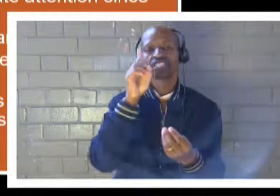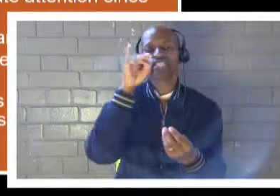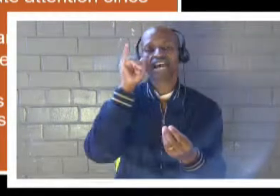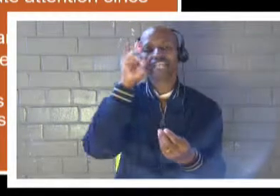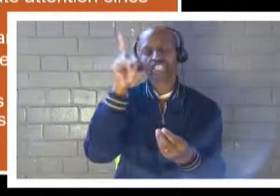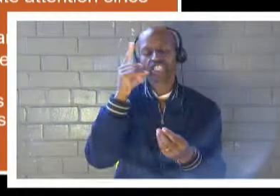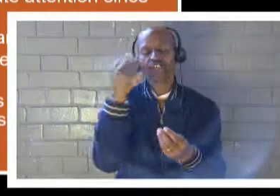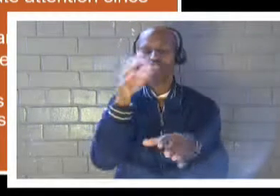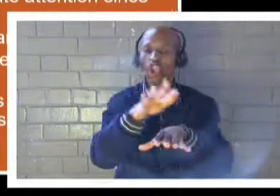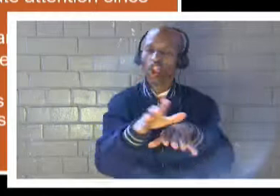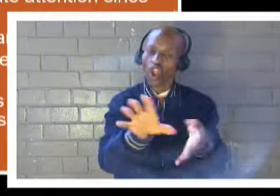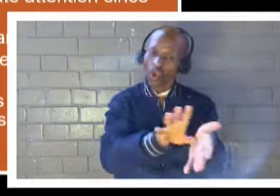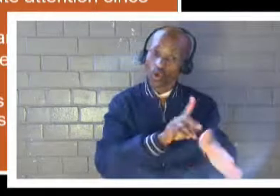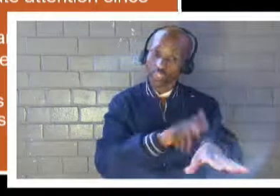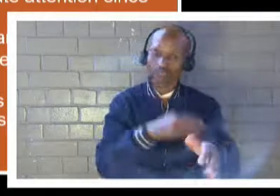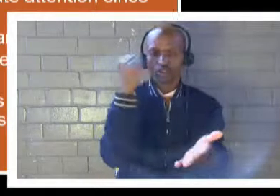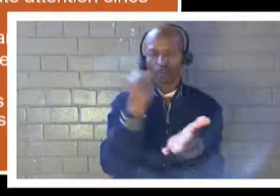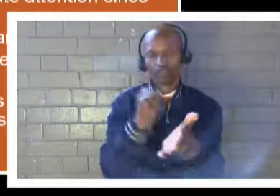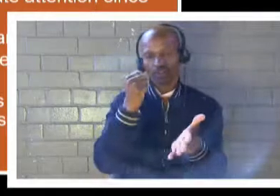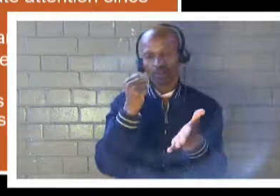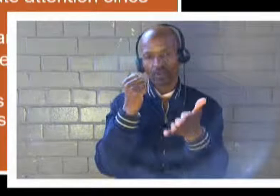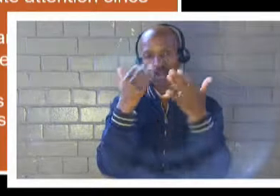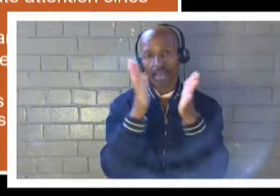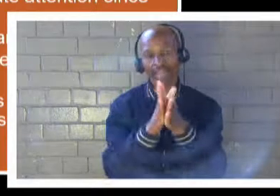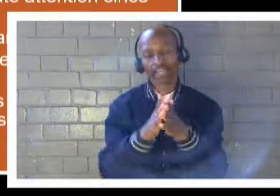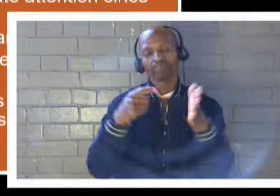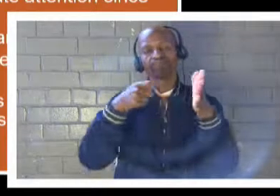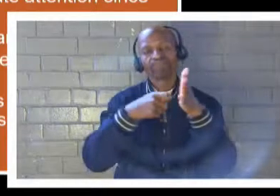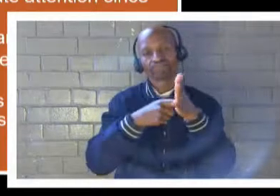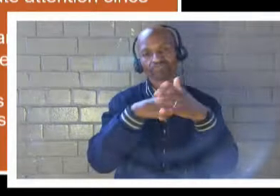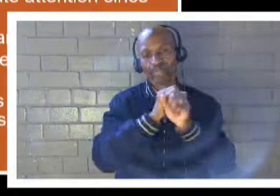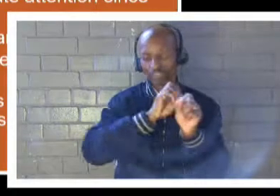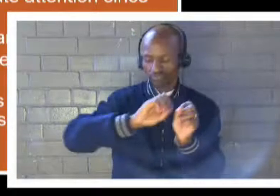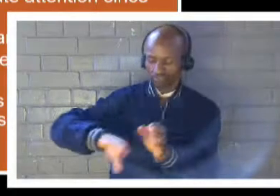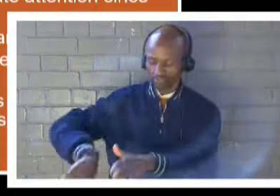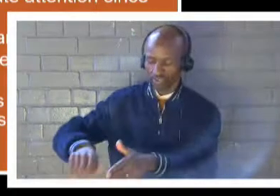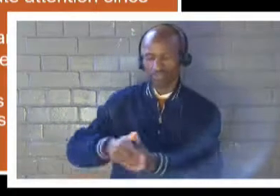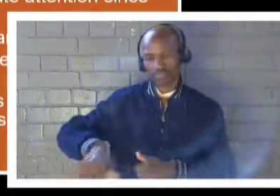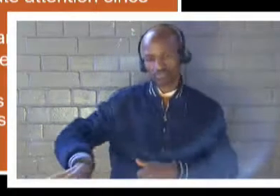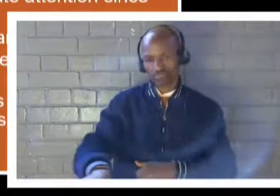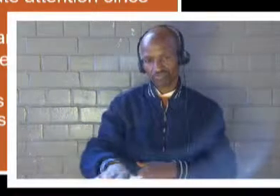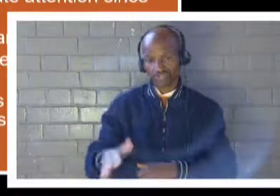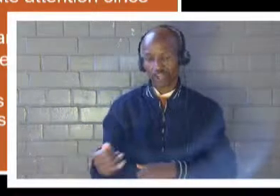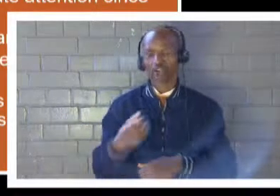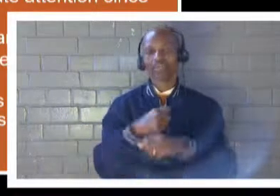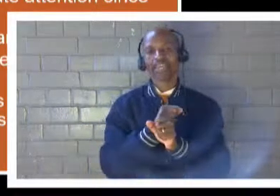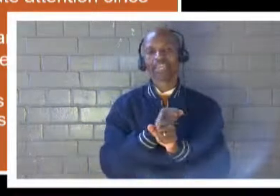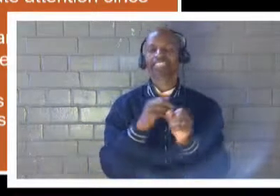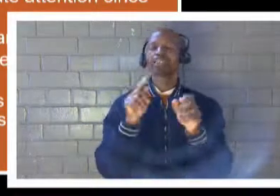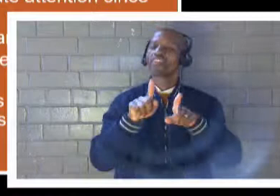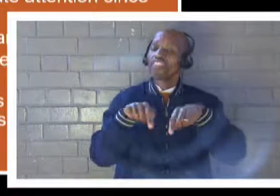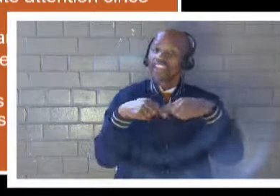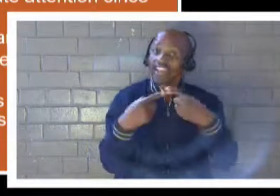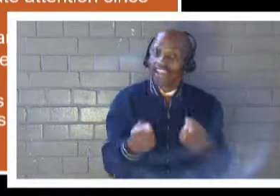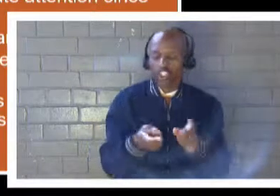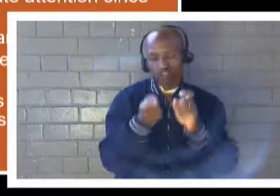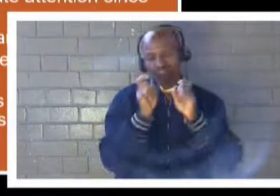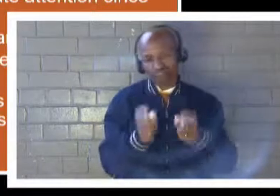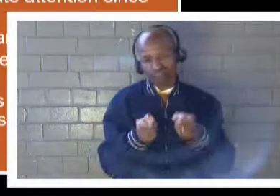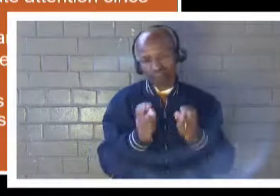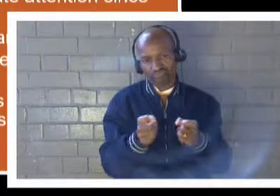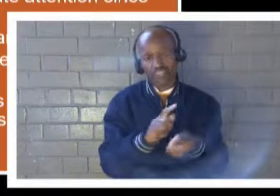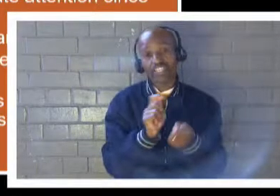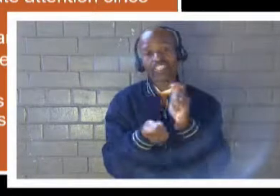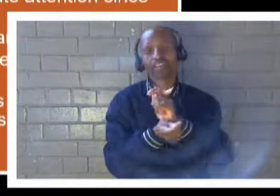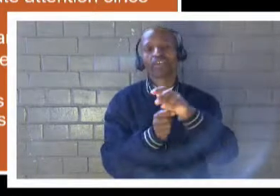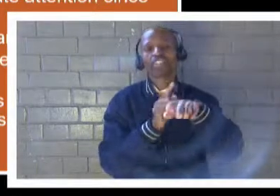take time for approvals. And the stores had been taken away from the facility, and this was making it impossible to speed up turnaround